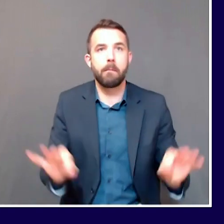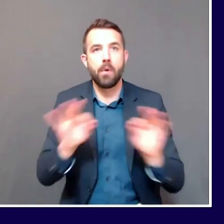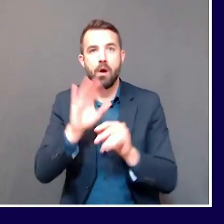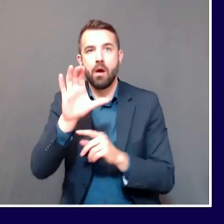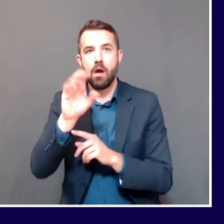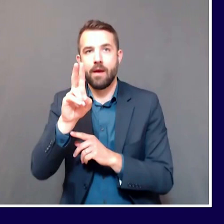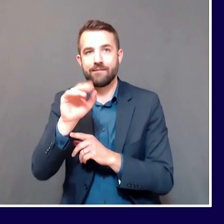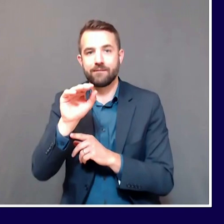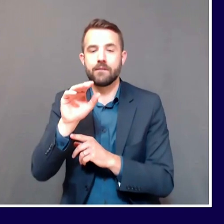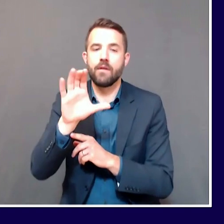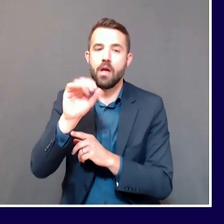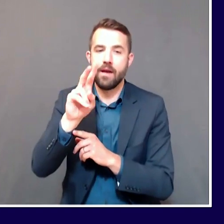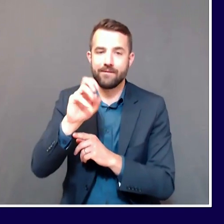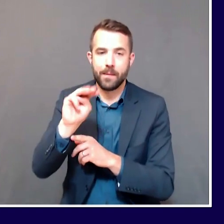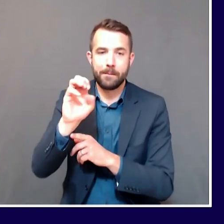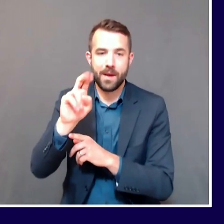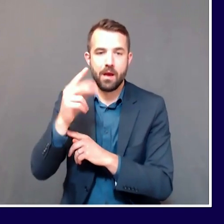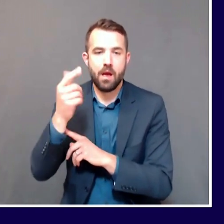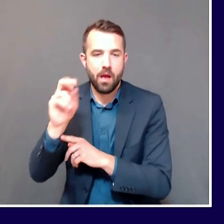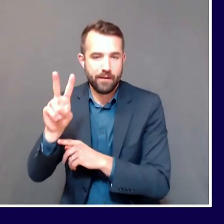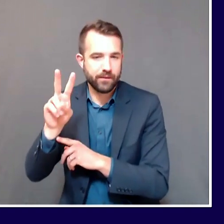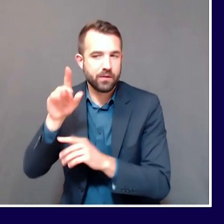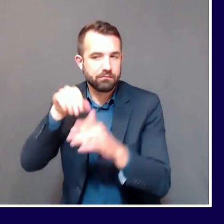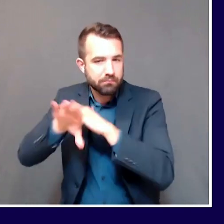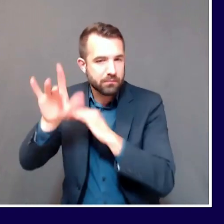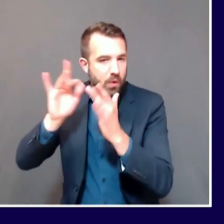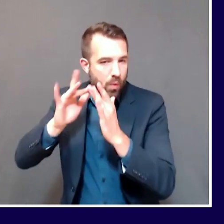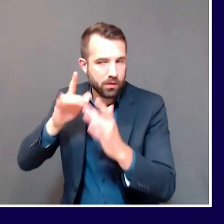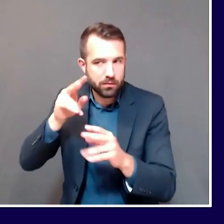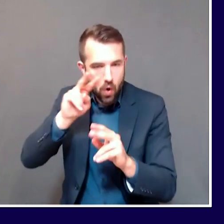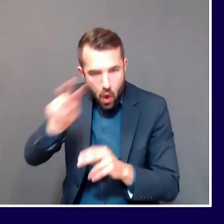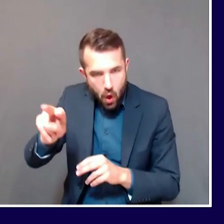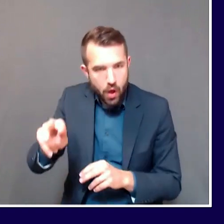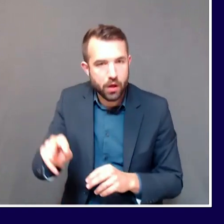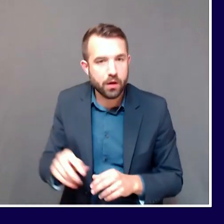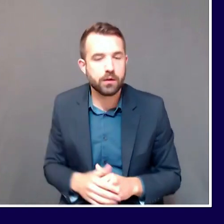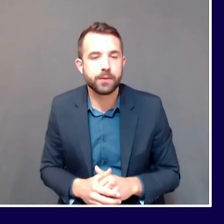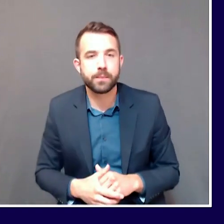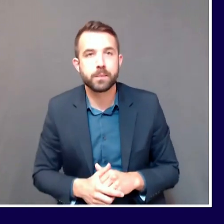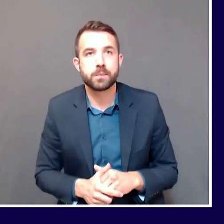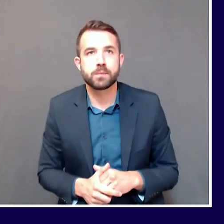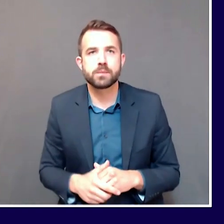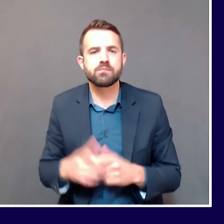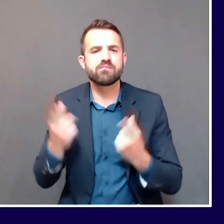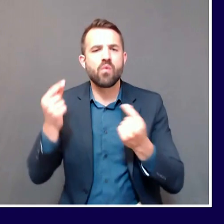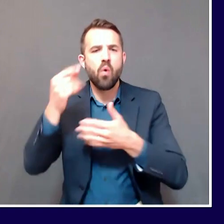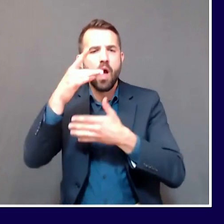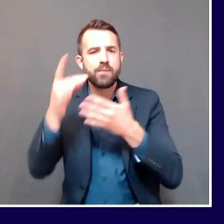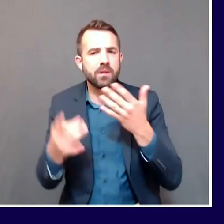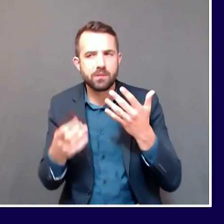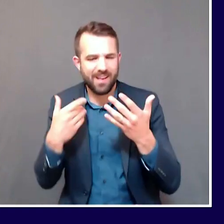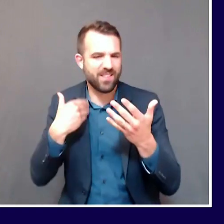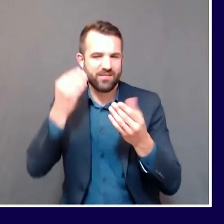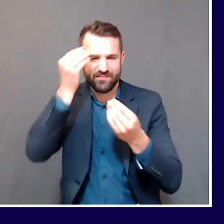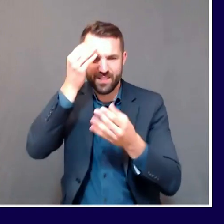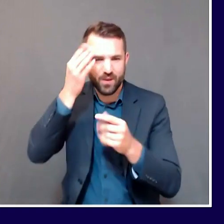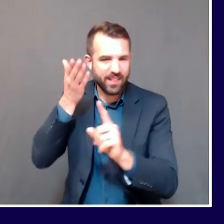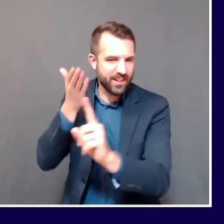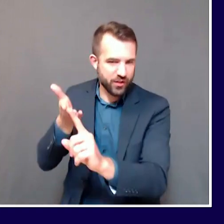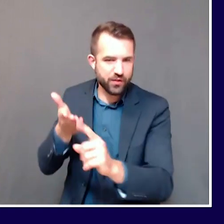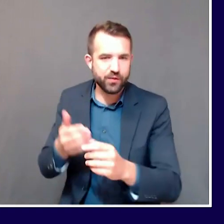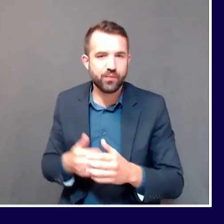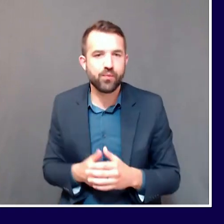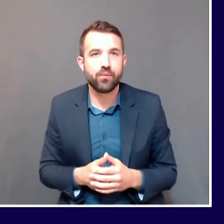CORVERME.gov, that is our website where you can find out information on the options available to you. We did, for example, just